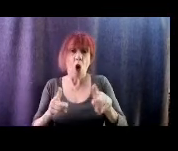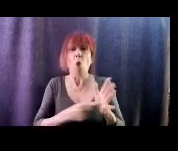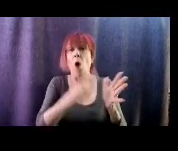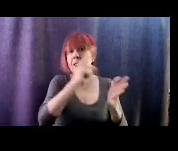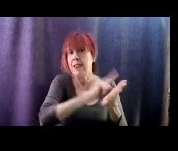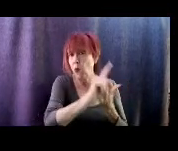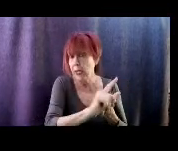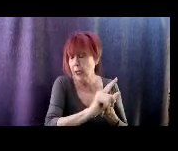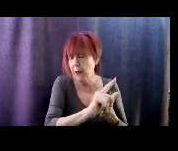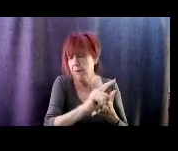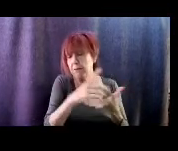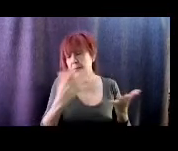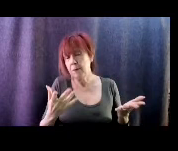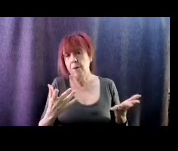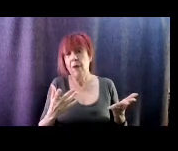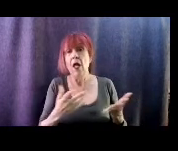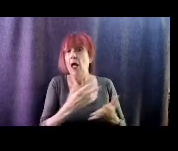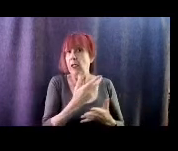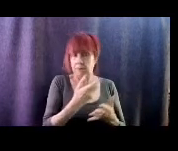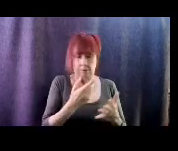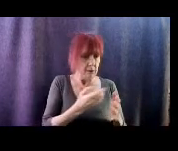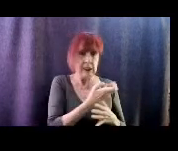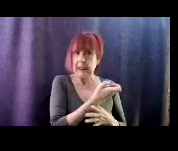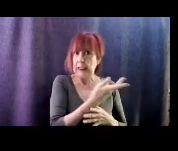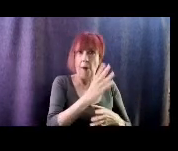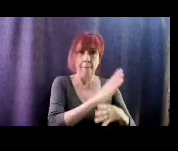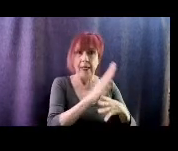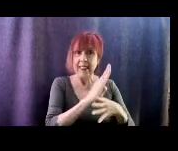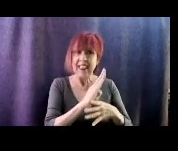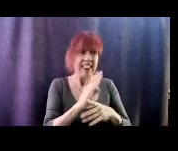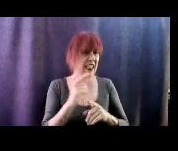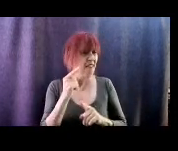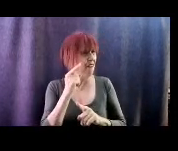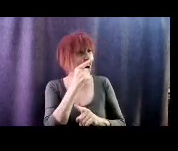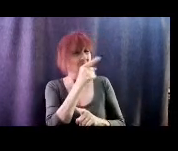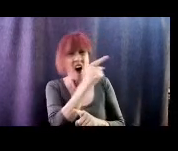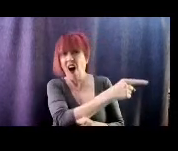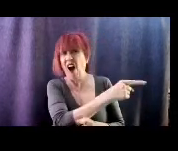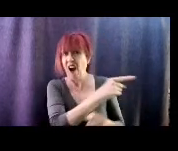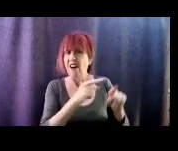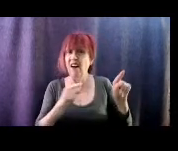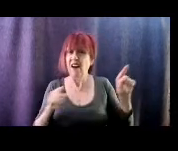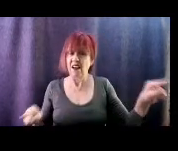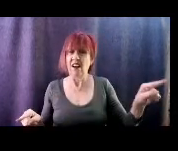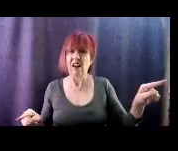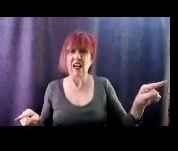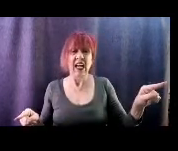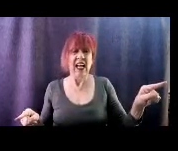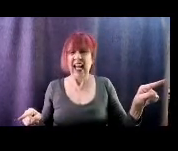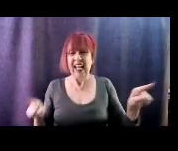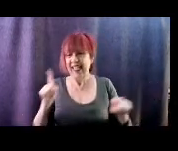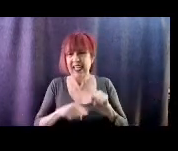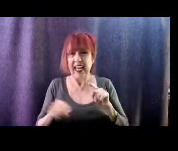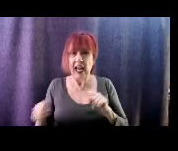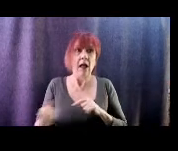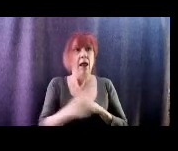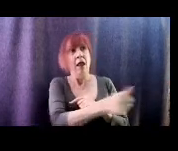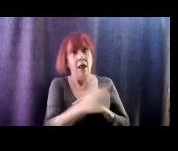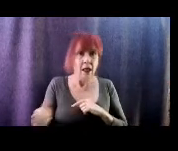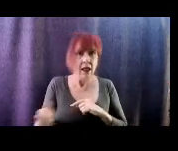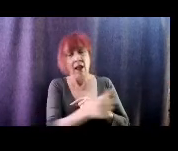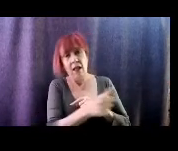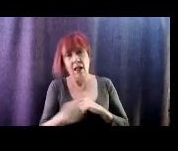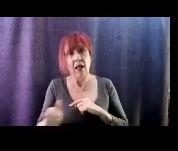we have some businesses that are located far away from the school, and it just doesn't make sense to make multiple